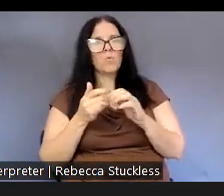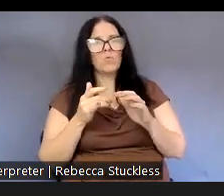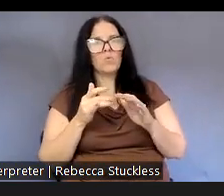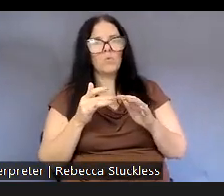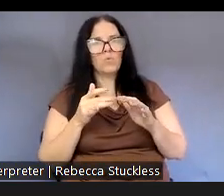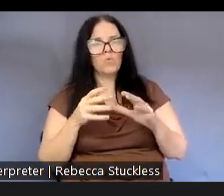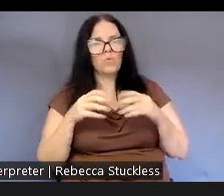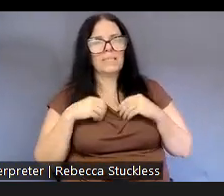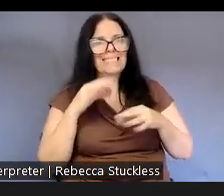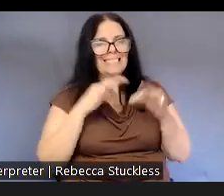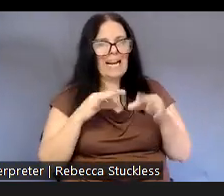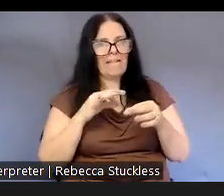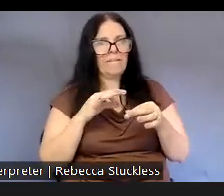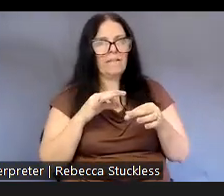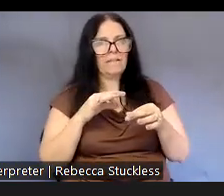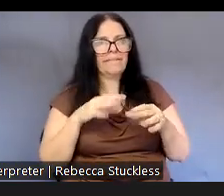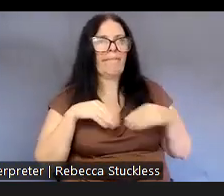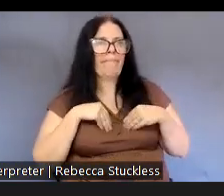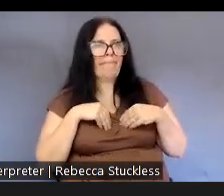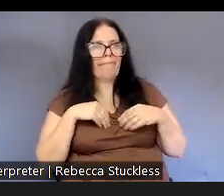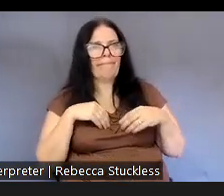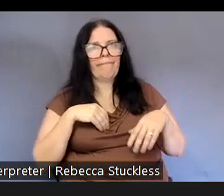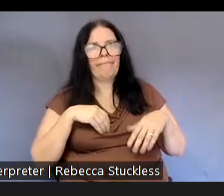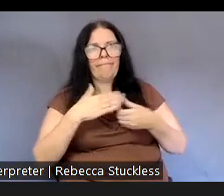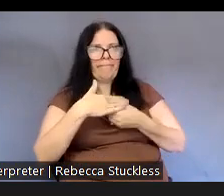glad you asked that because I think that's what